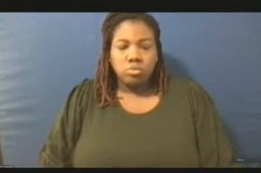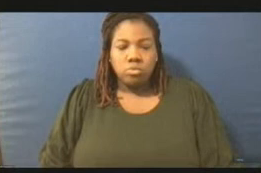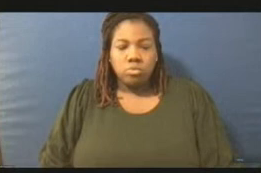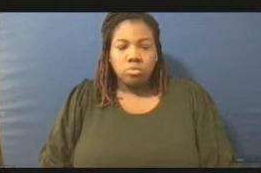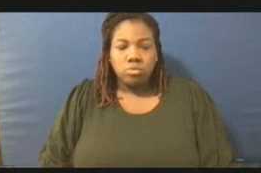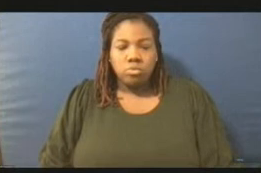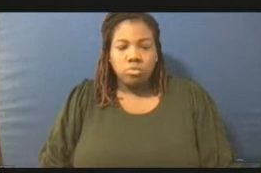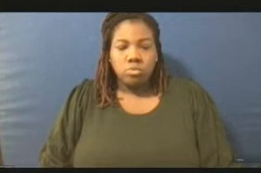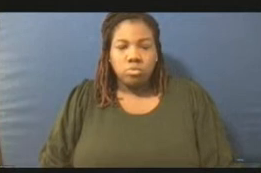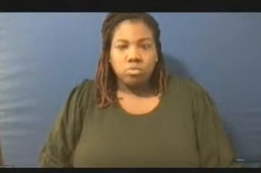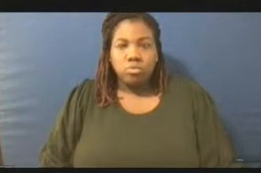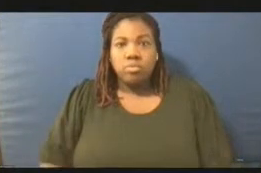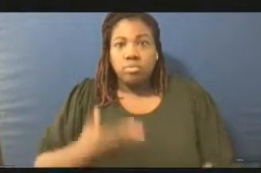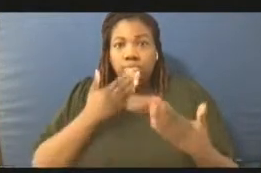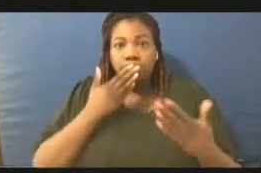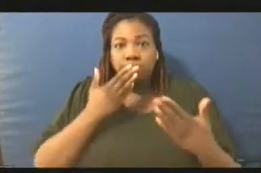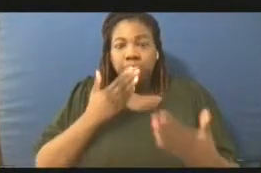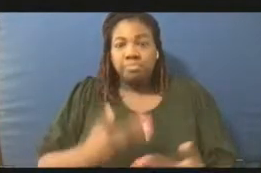Thank you.